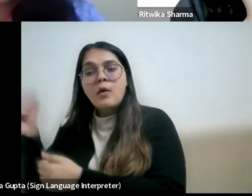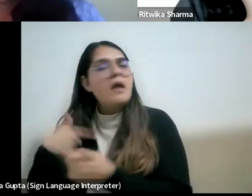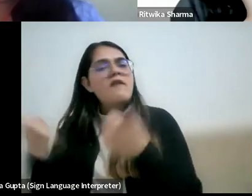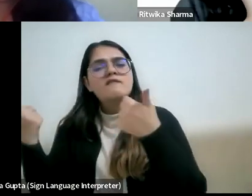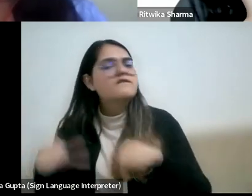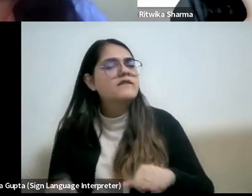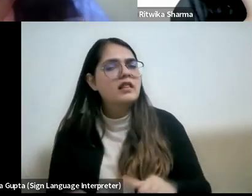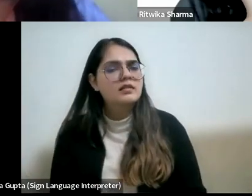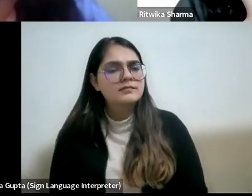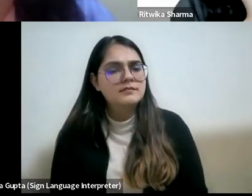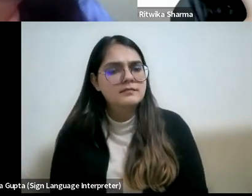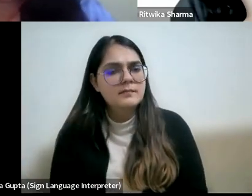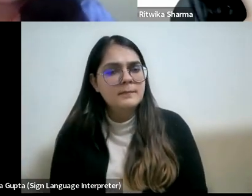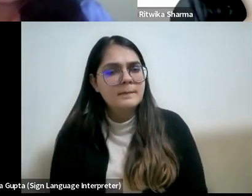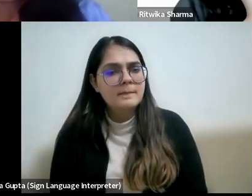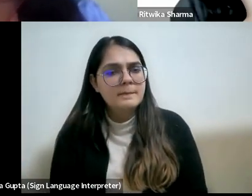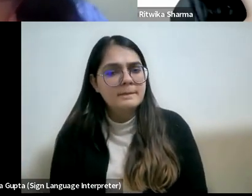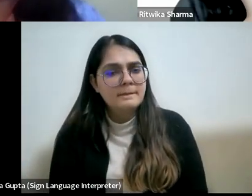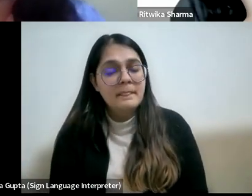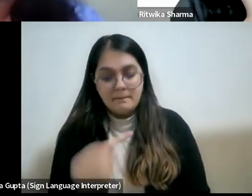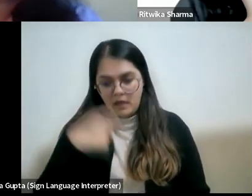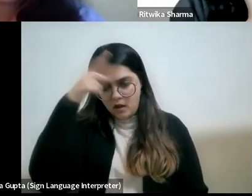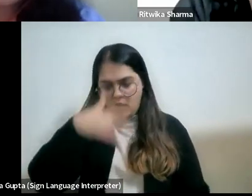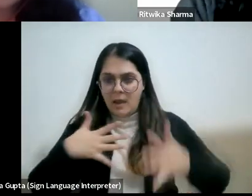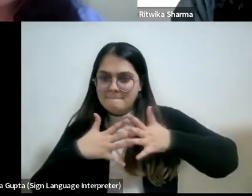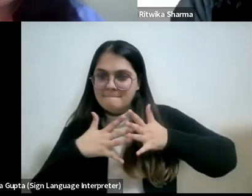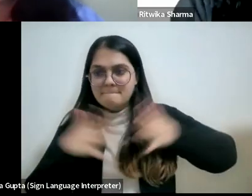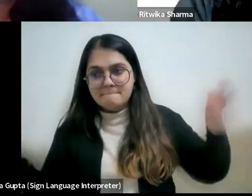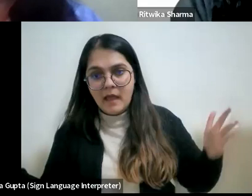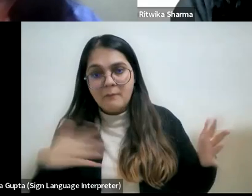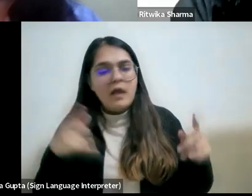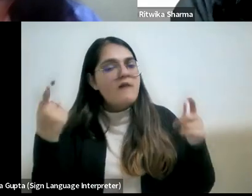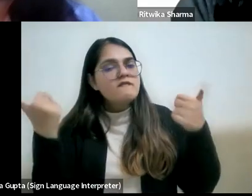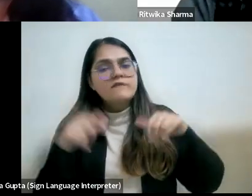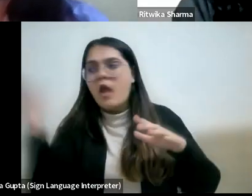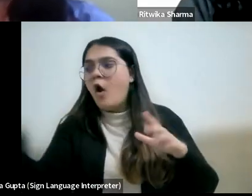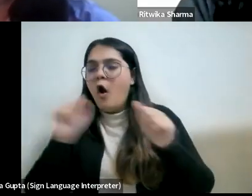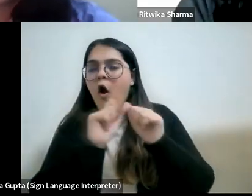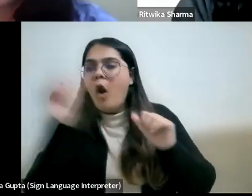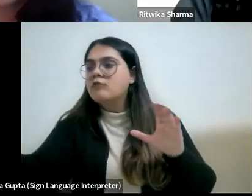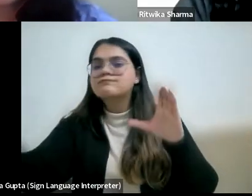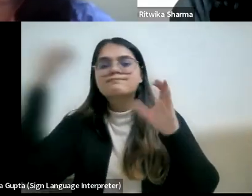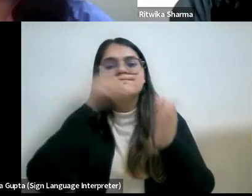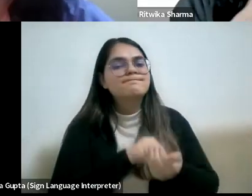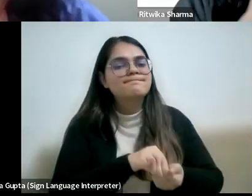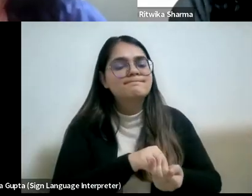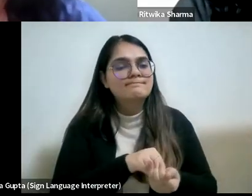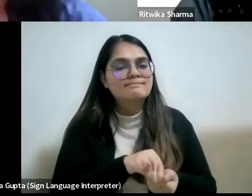as a generous and magnanimous country to include all the people who are persecuted in these particular countries.